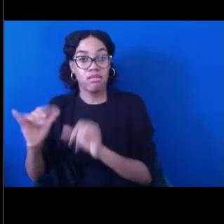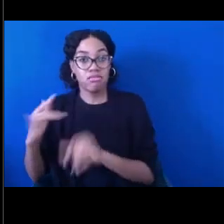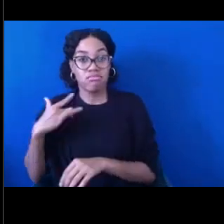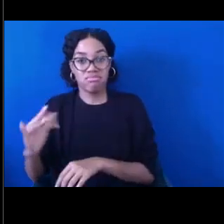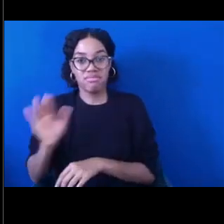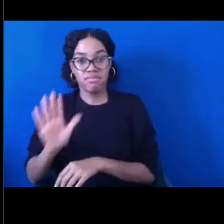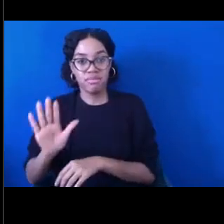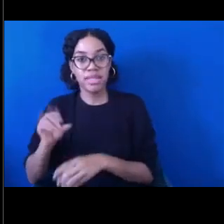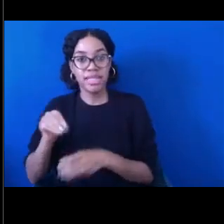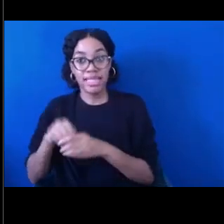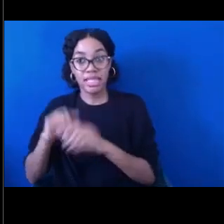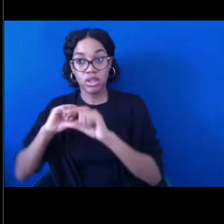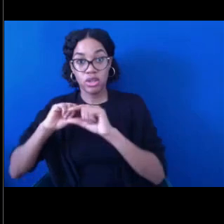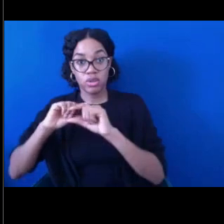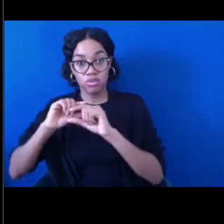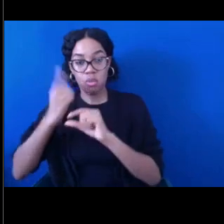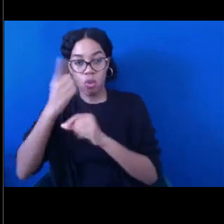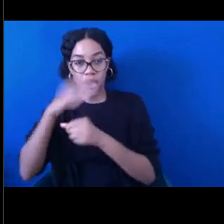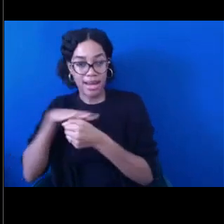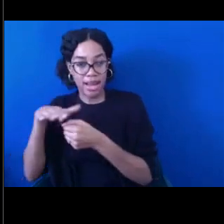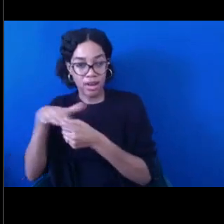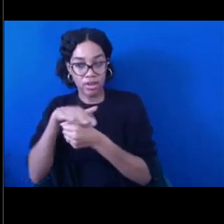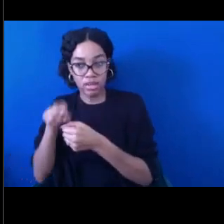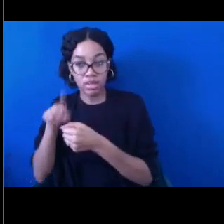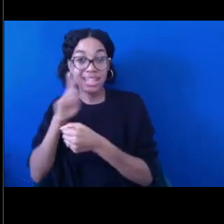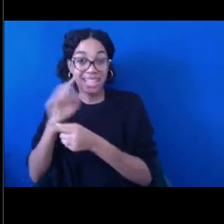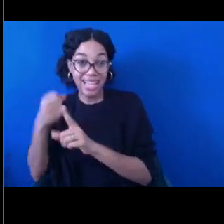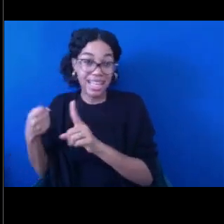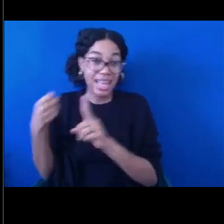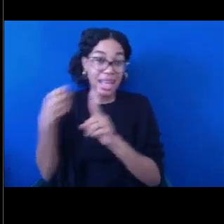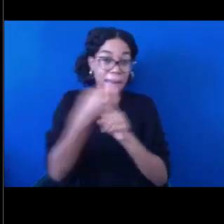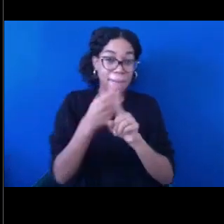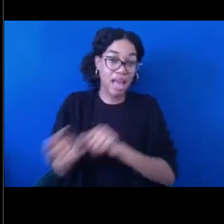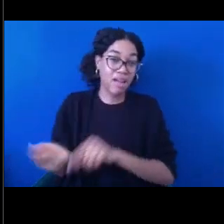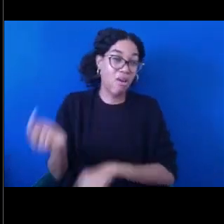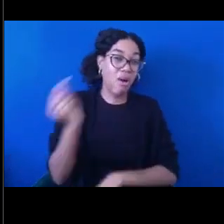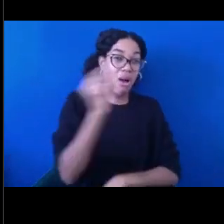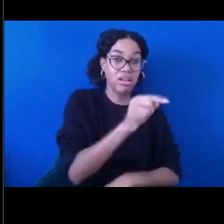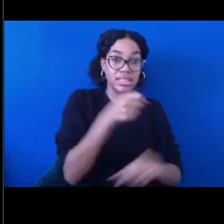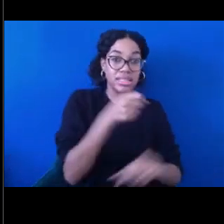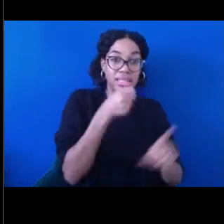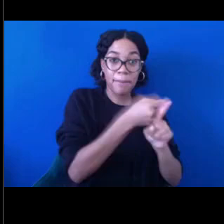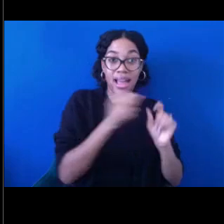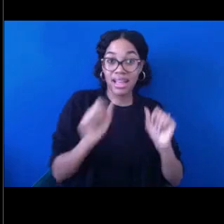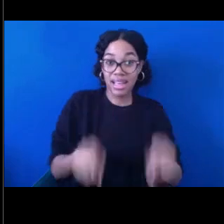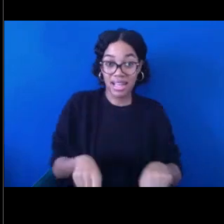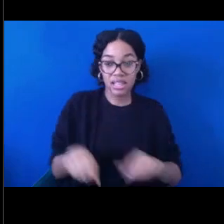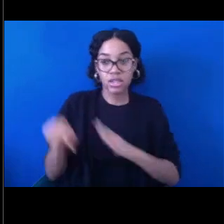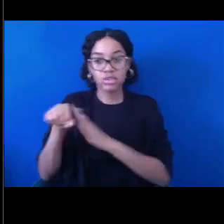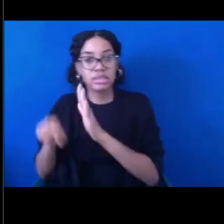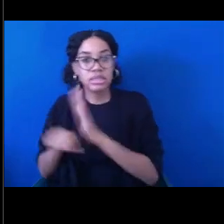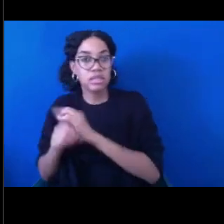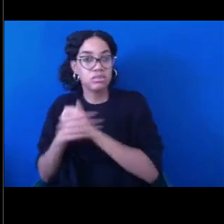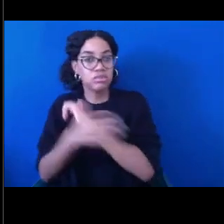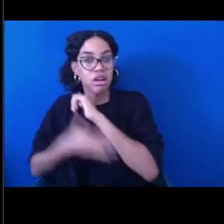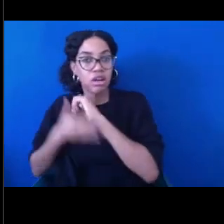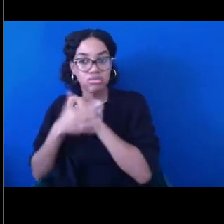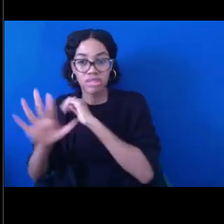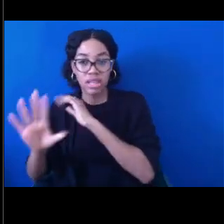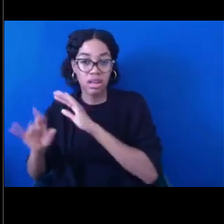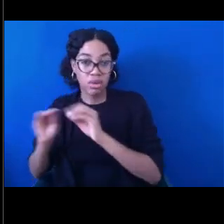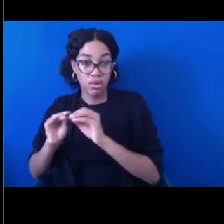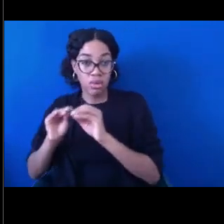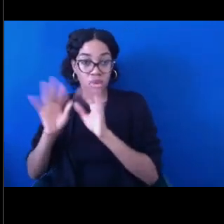can affect the weather on a different corner of the globe. There are these major global connections that are thousands and thousands of